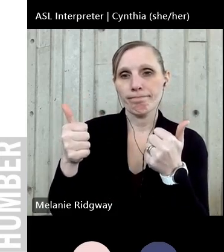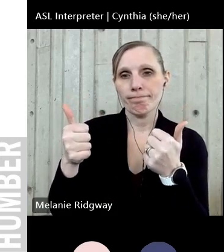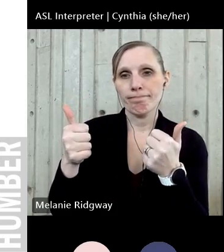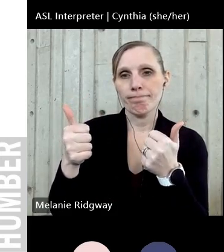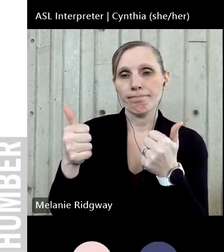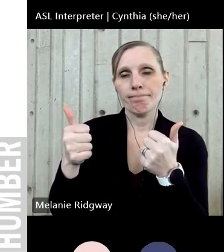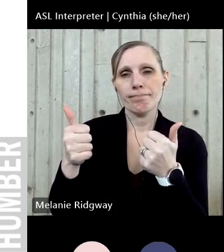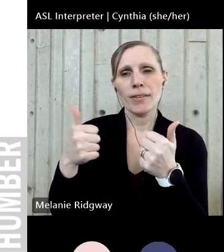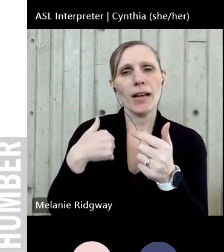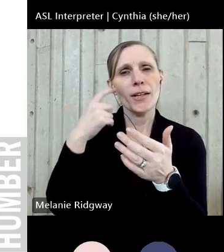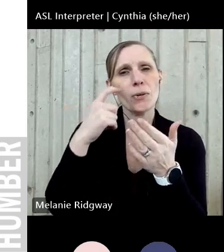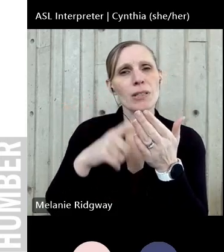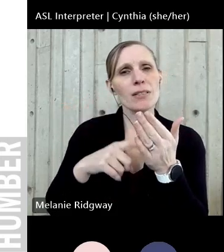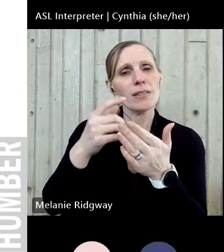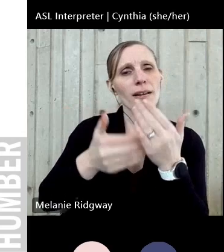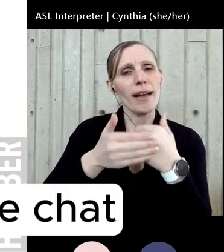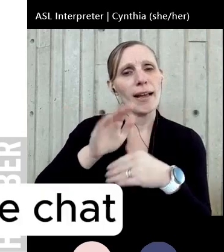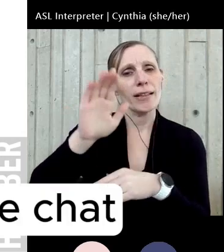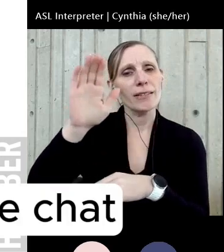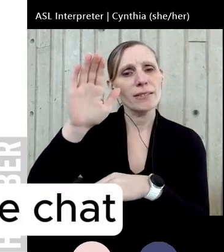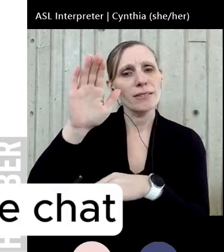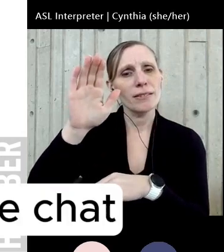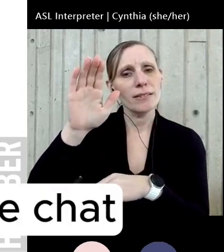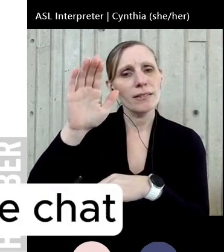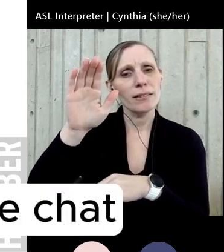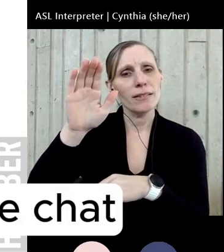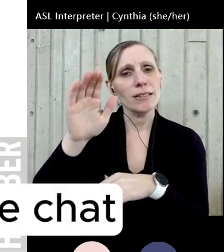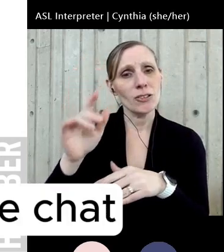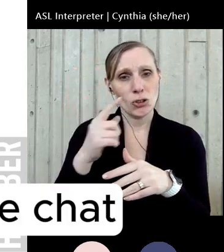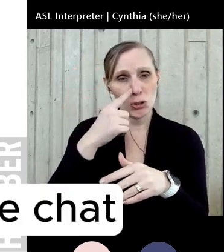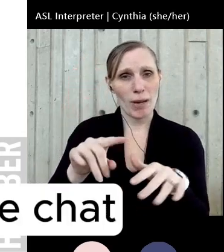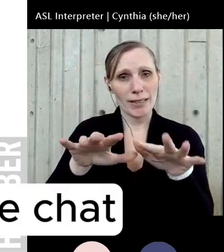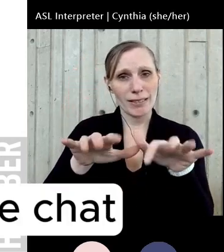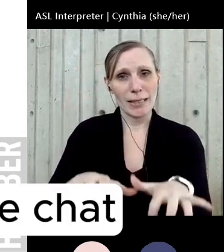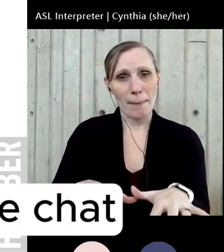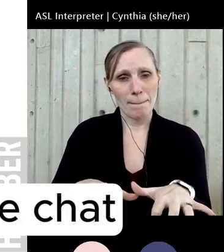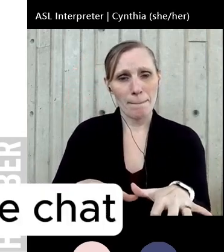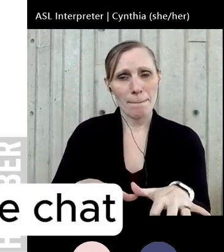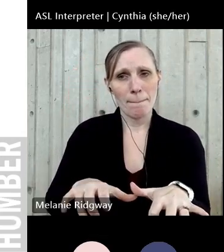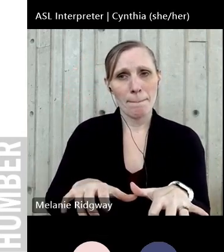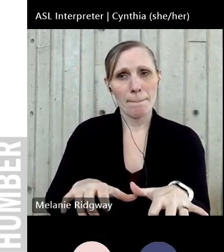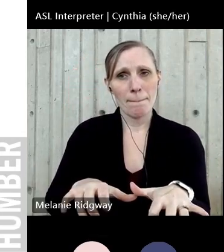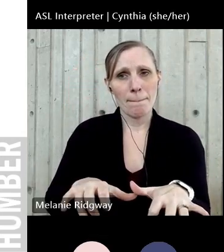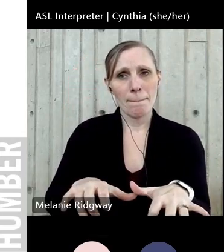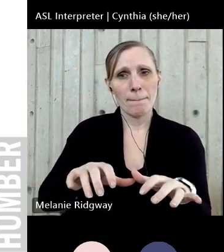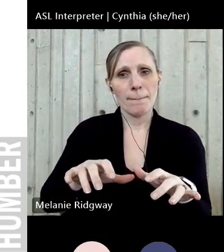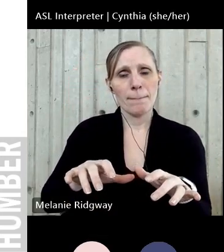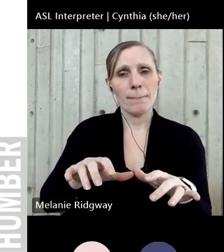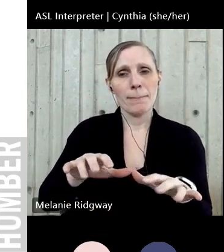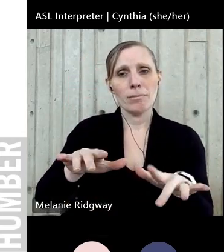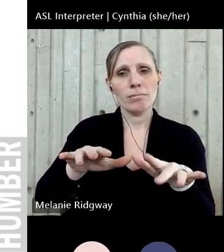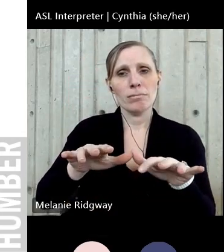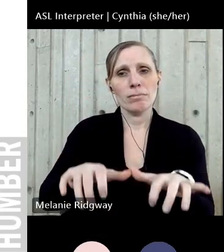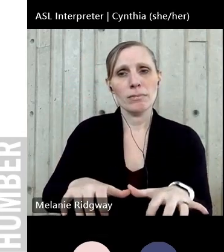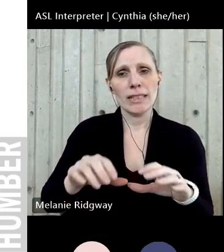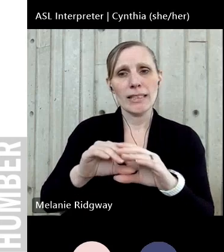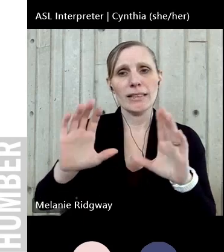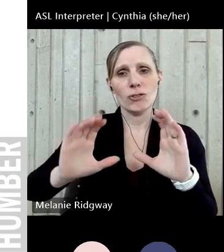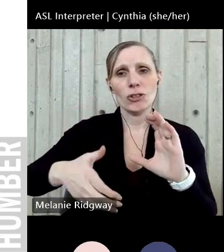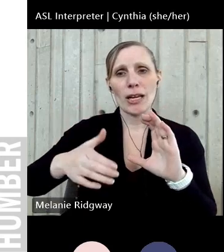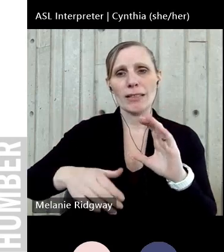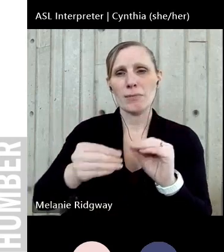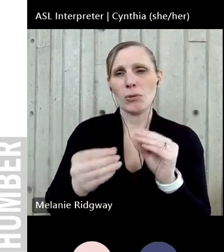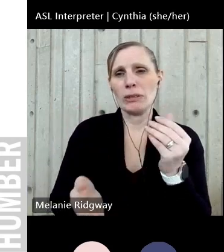I see a hand from Juhi. Juhi, did you want to type your question into the chat? That's the easiest way for us to do it.